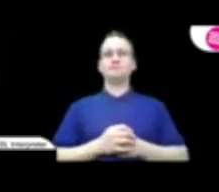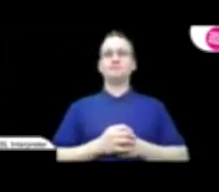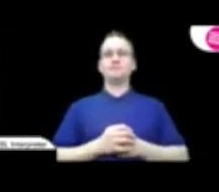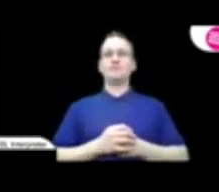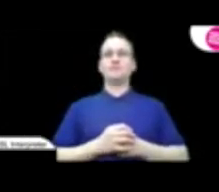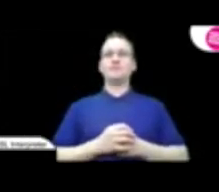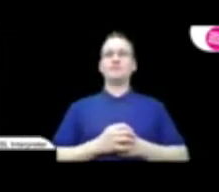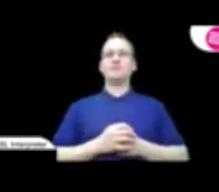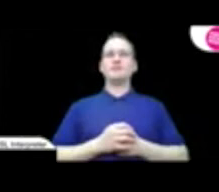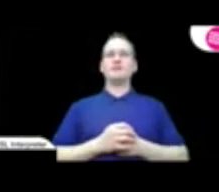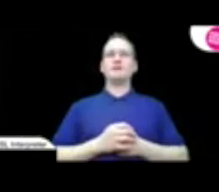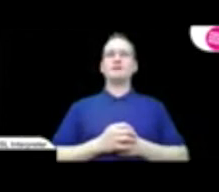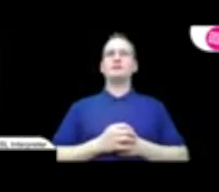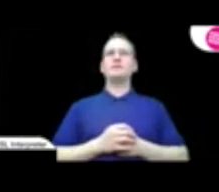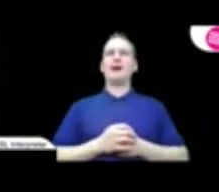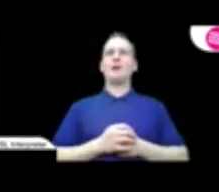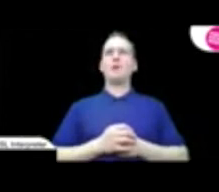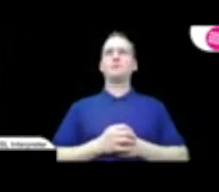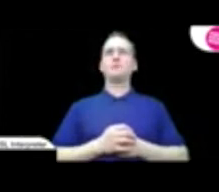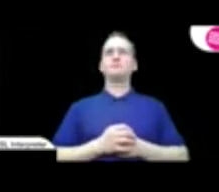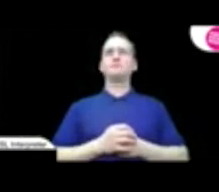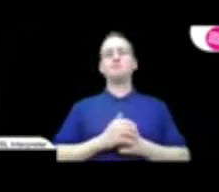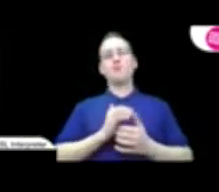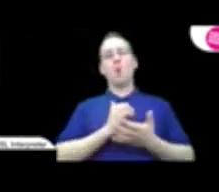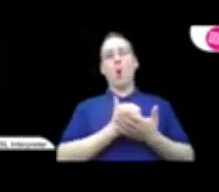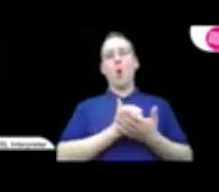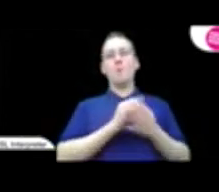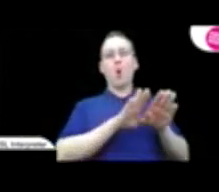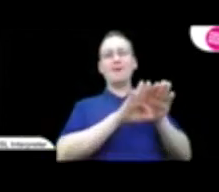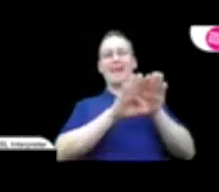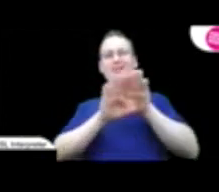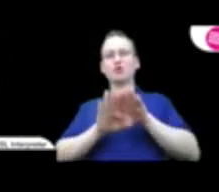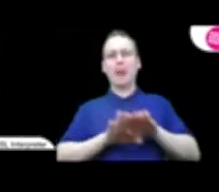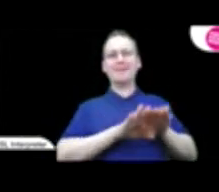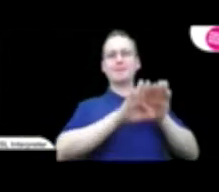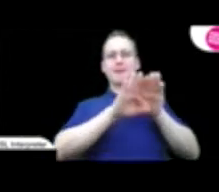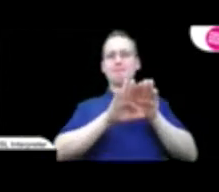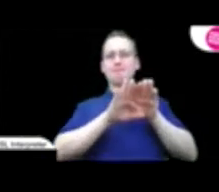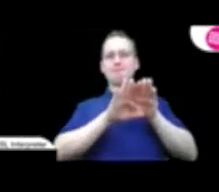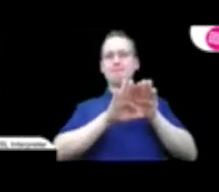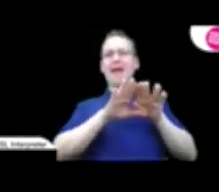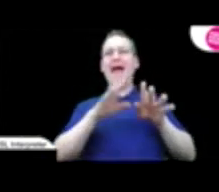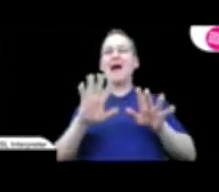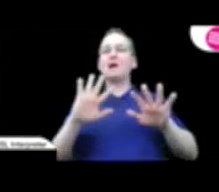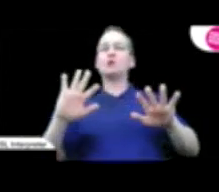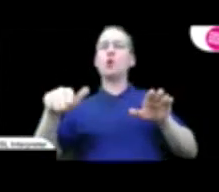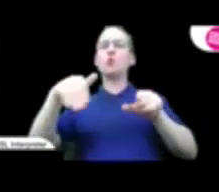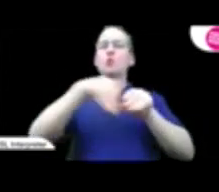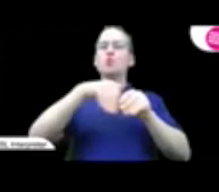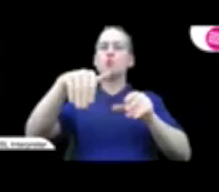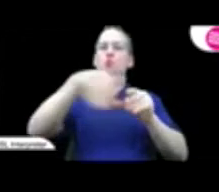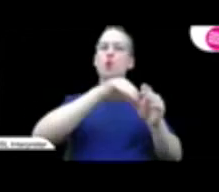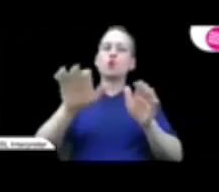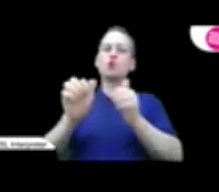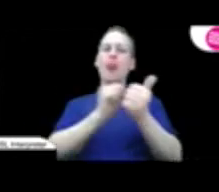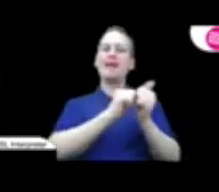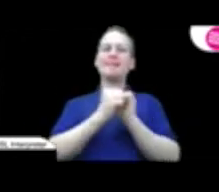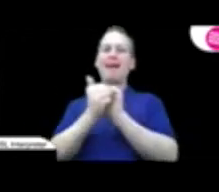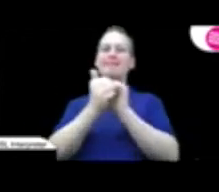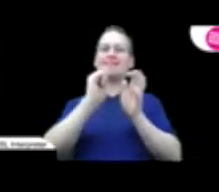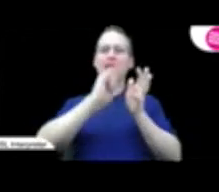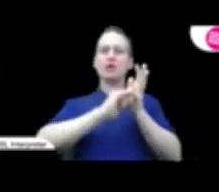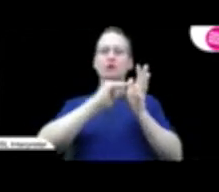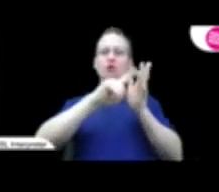homo nationalism versus solidarity. So in 1957, the